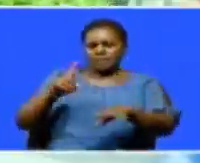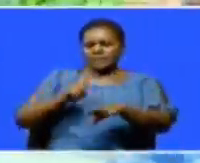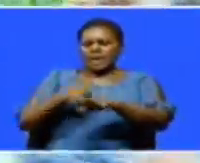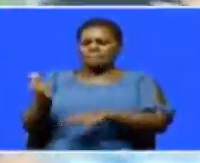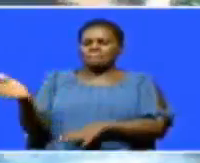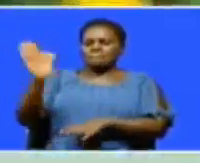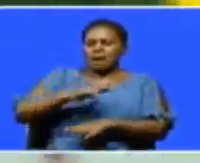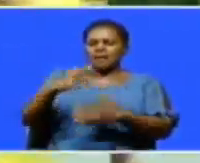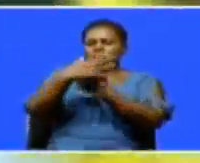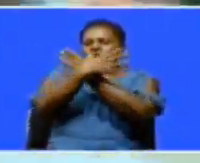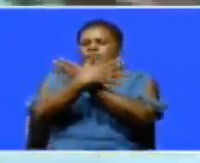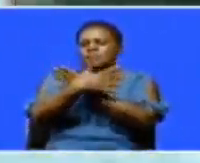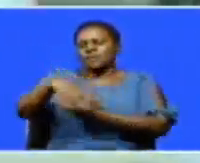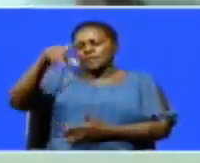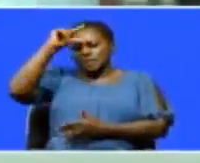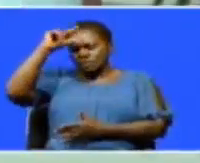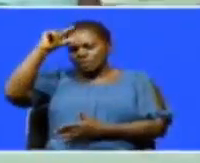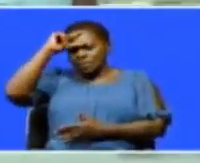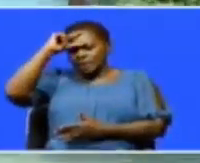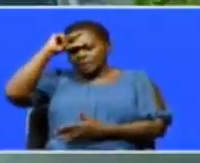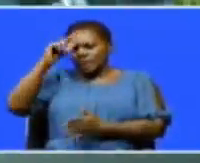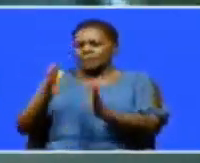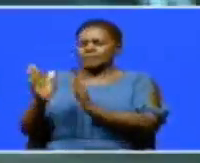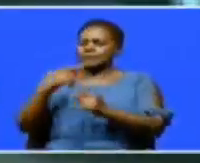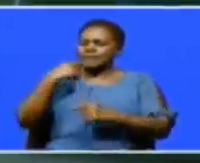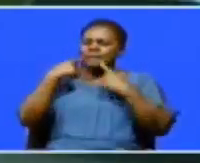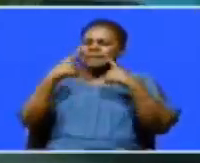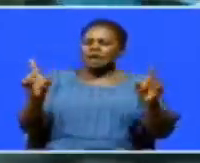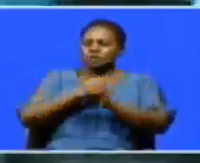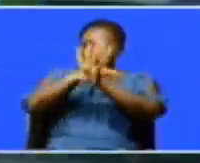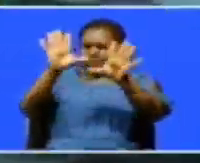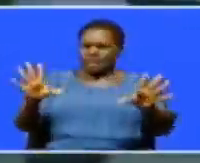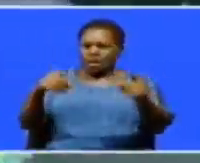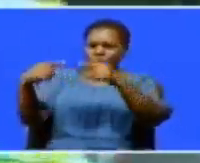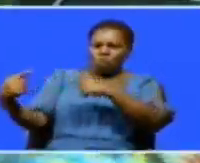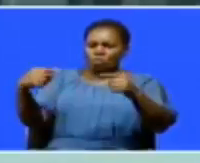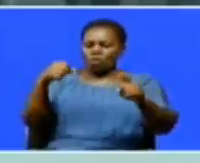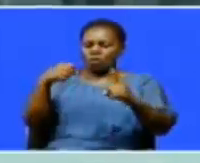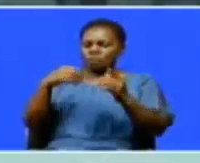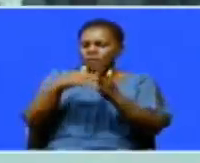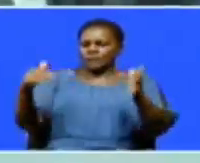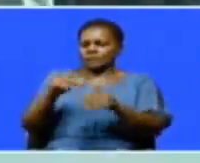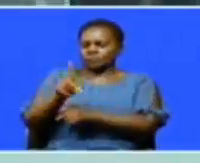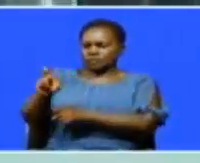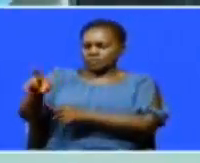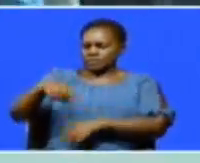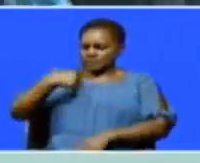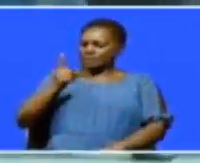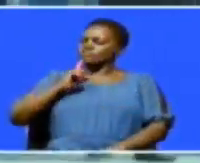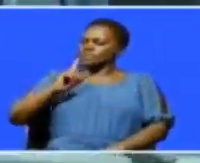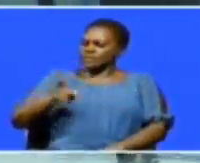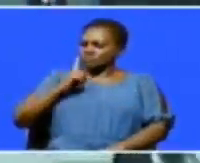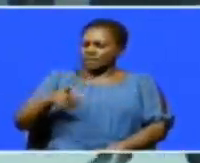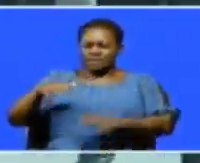from Germany. The government had set out clearly that in the fight against coronavirus, self-discipline